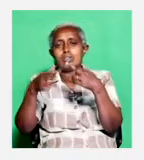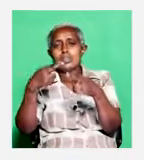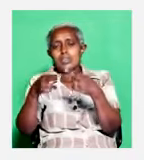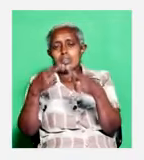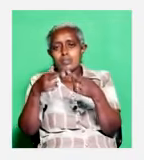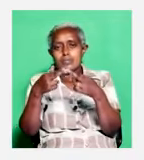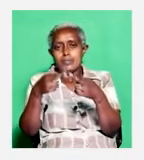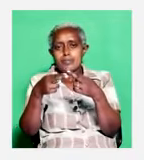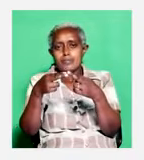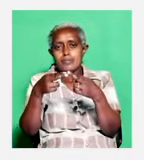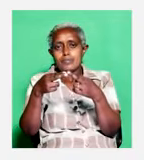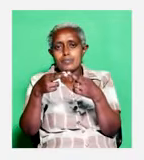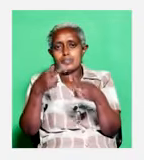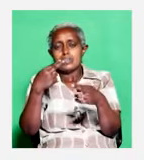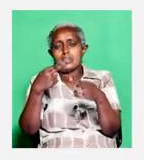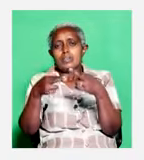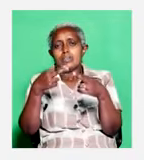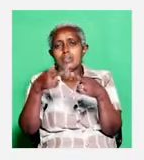relative